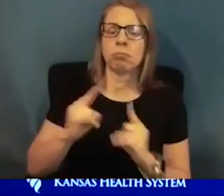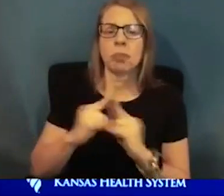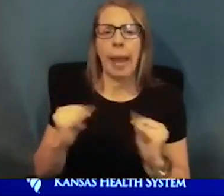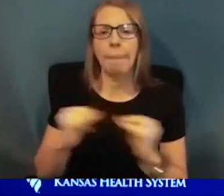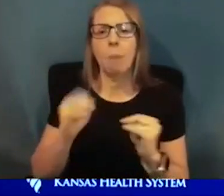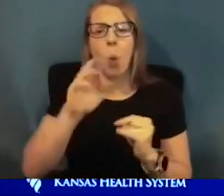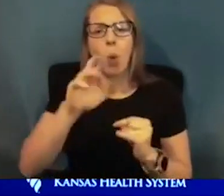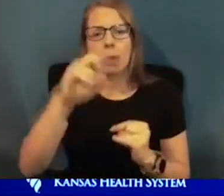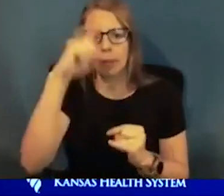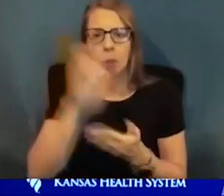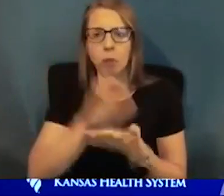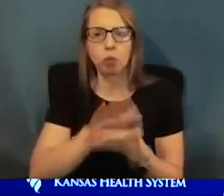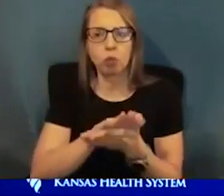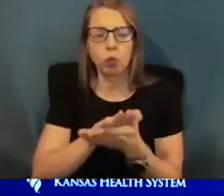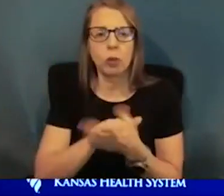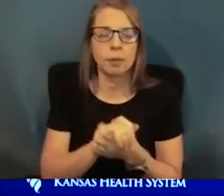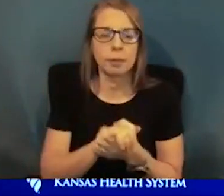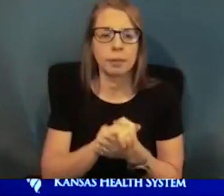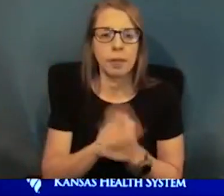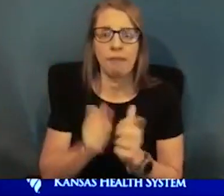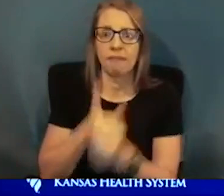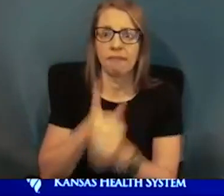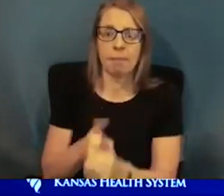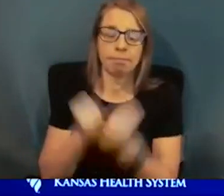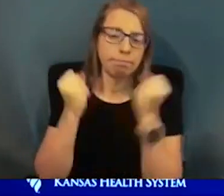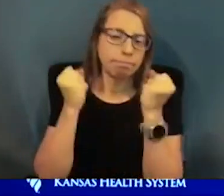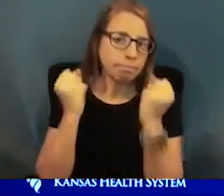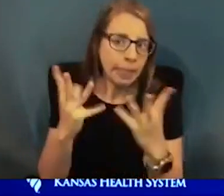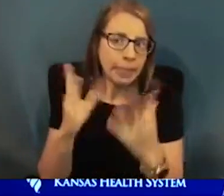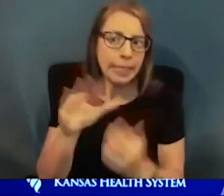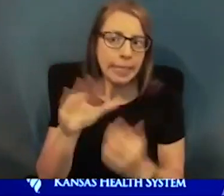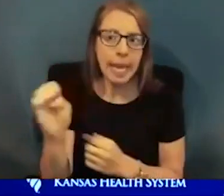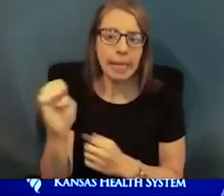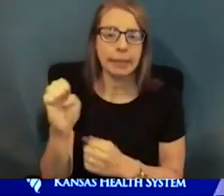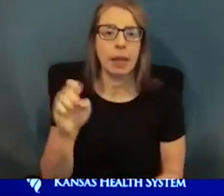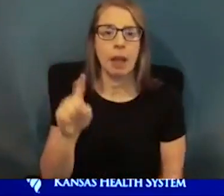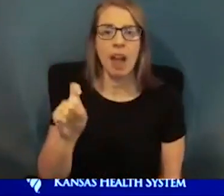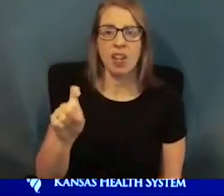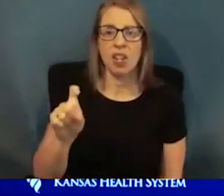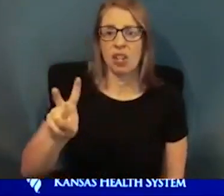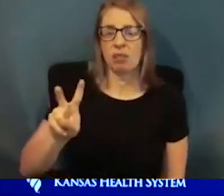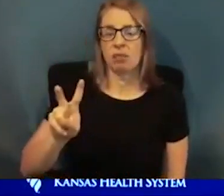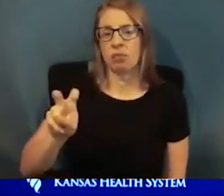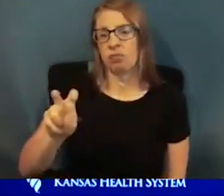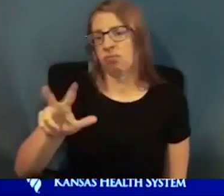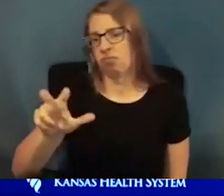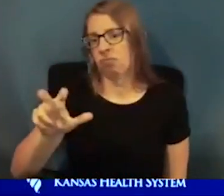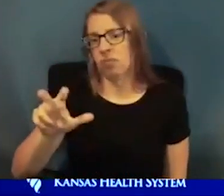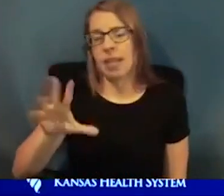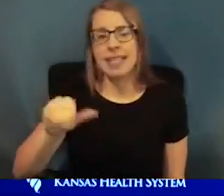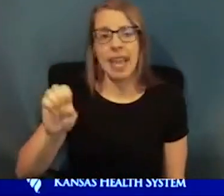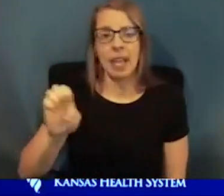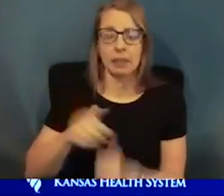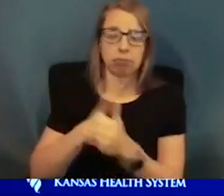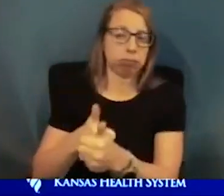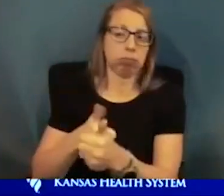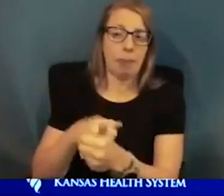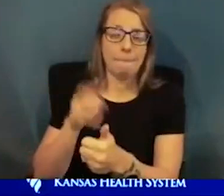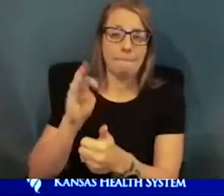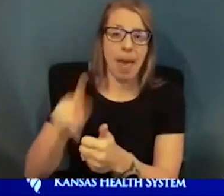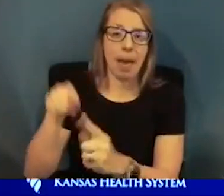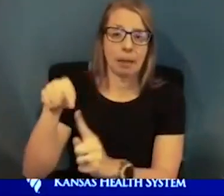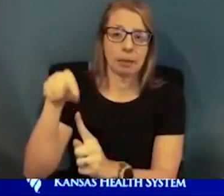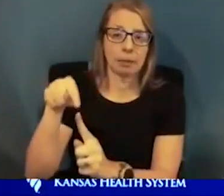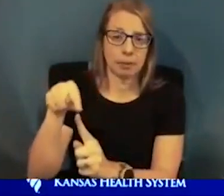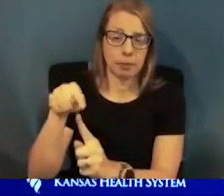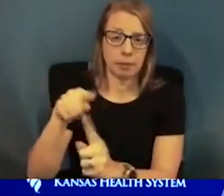were able to trace hundreds of cases, 100, 200, 300 cases back to some of those things. And we do understand that when school was in session